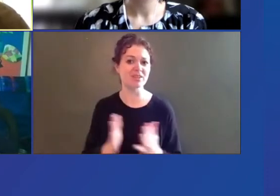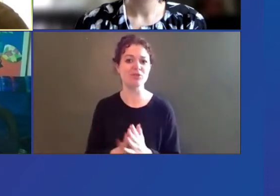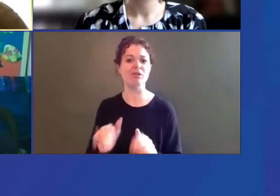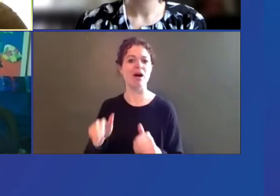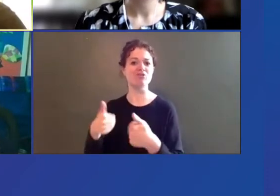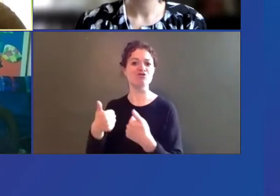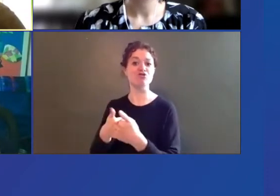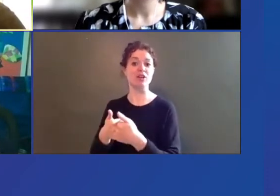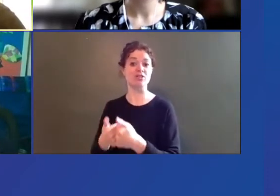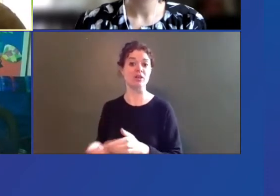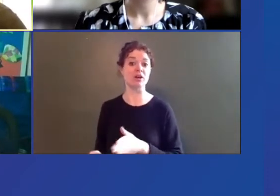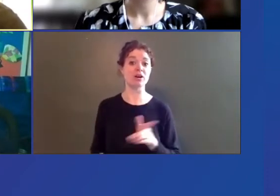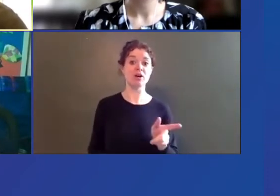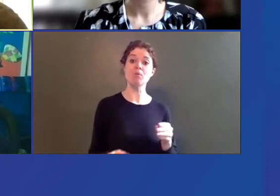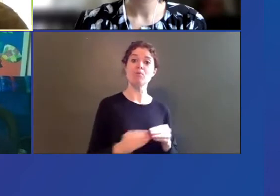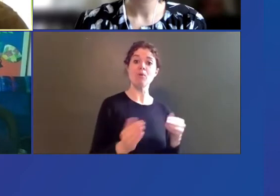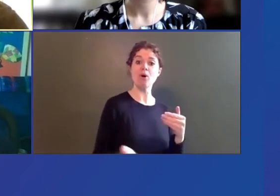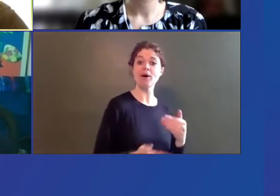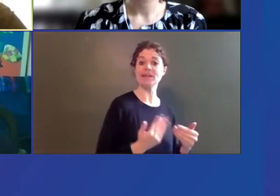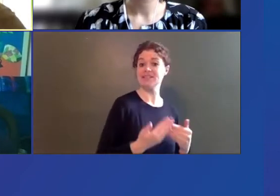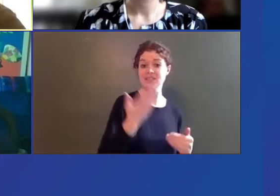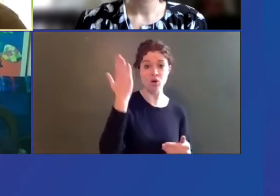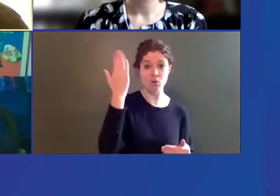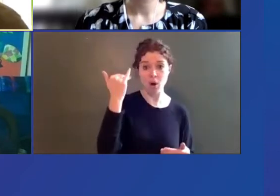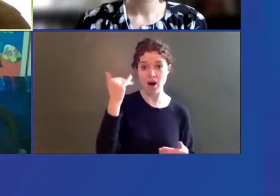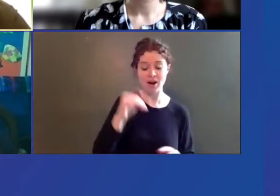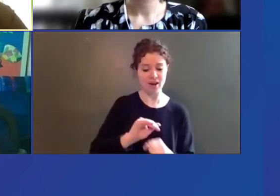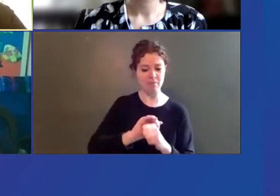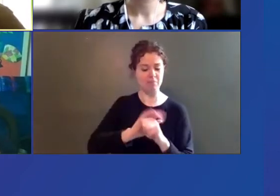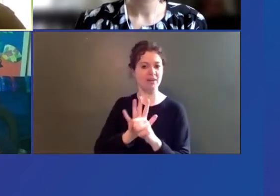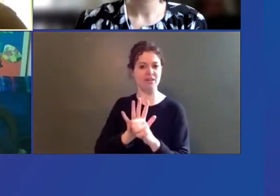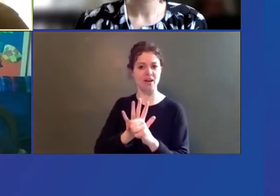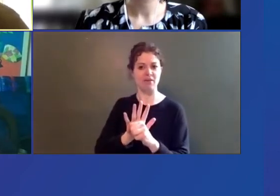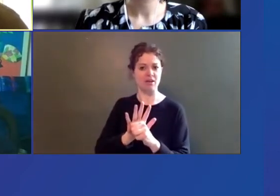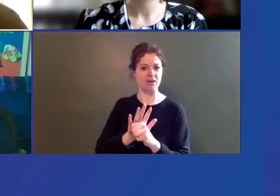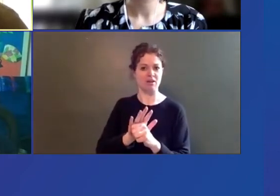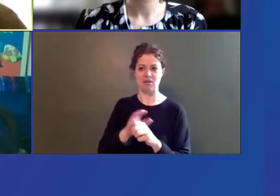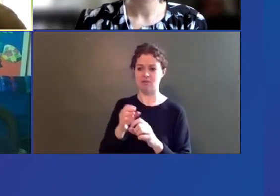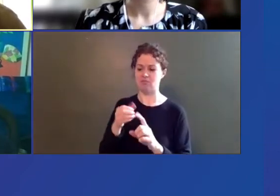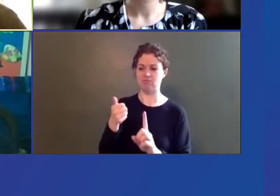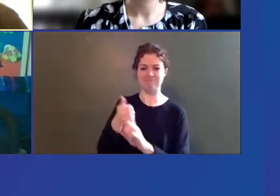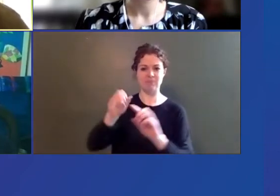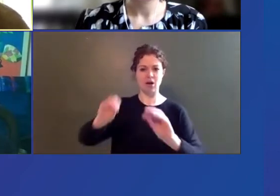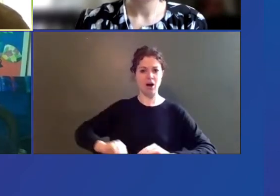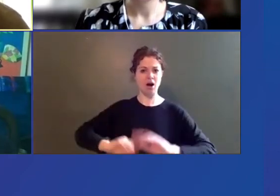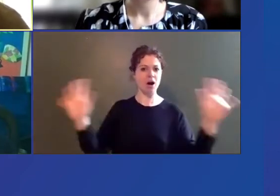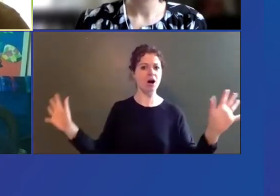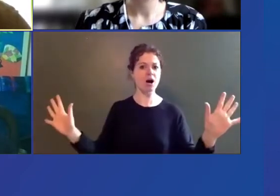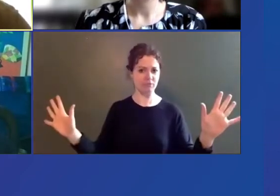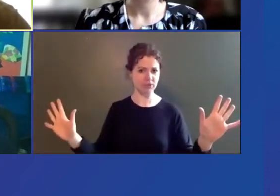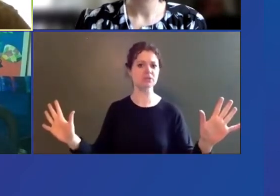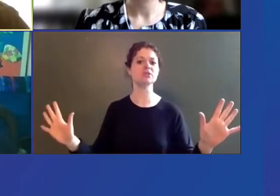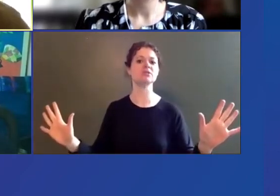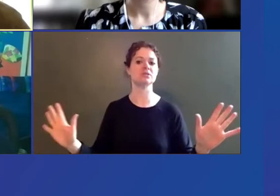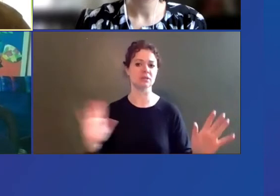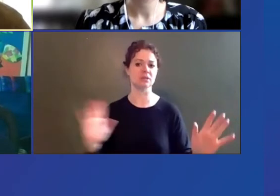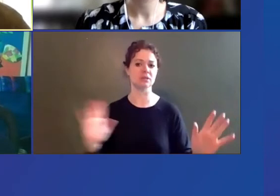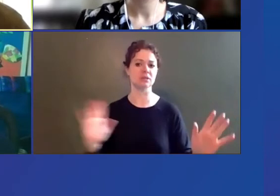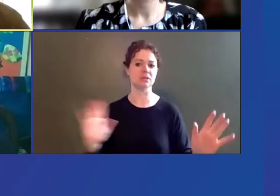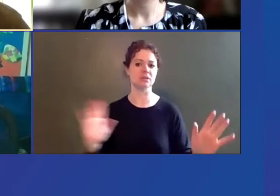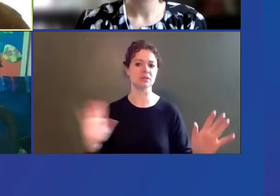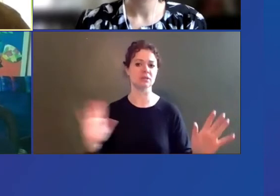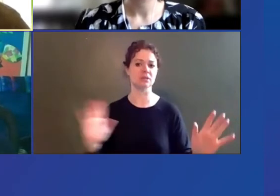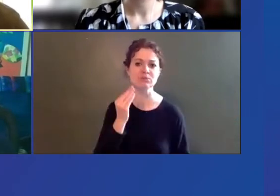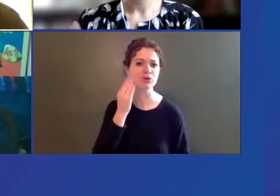that it made it easier because the pandemic made it undeniable for anyone to ignore what our communities have been going through, just how